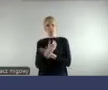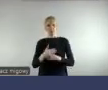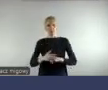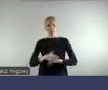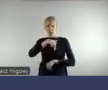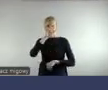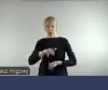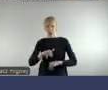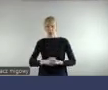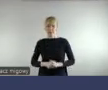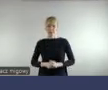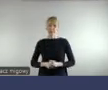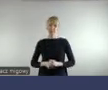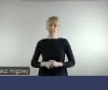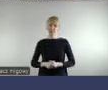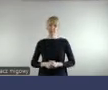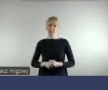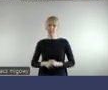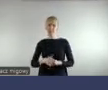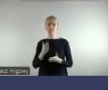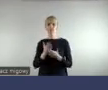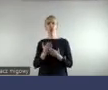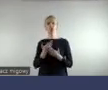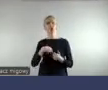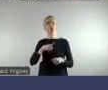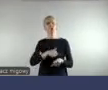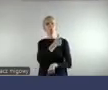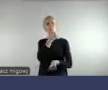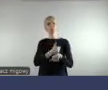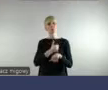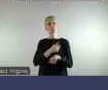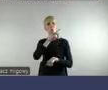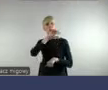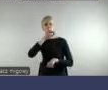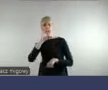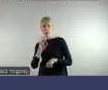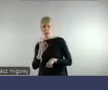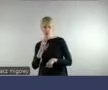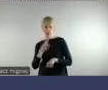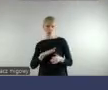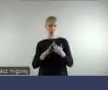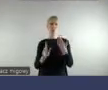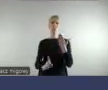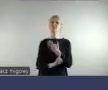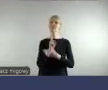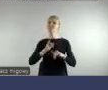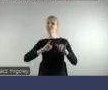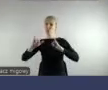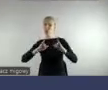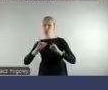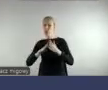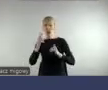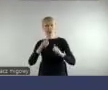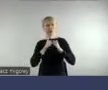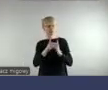governor is the main representative of the Norwegian government, as I mentioned before, and the task and missions we do is on behalf of